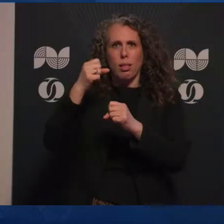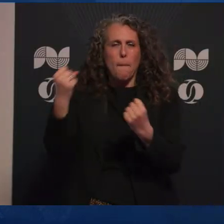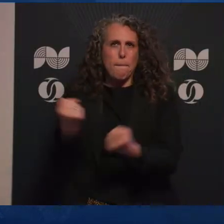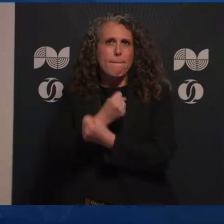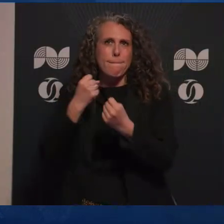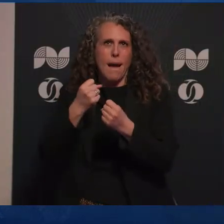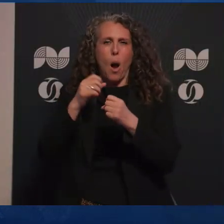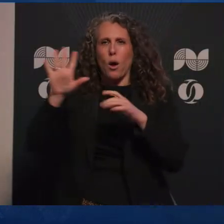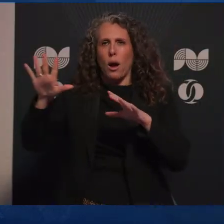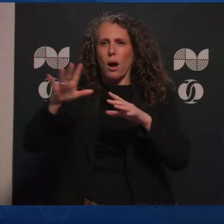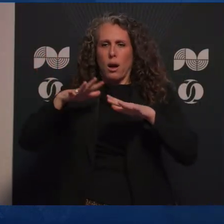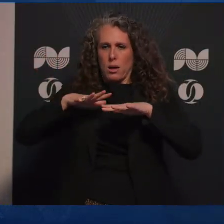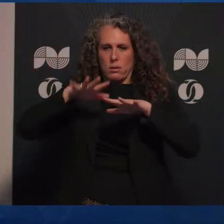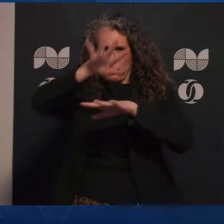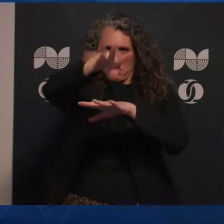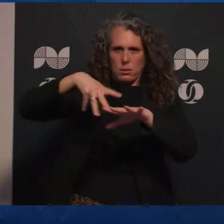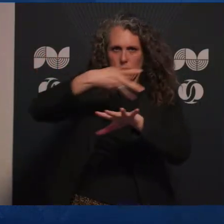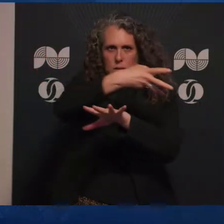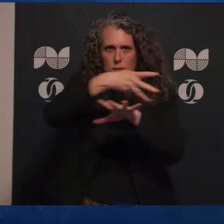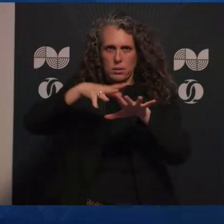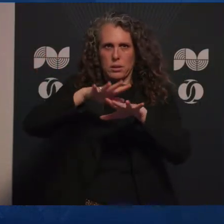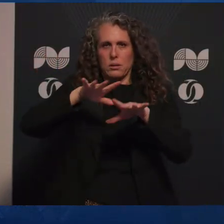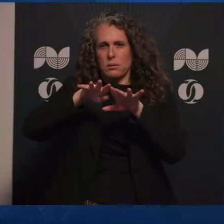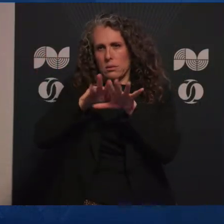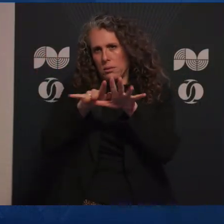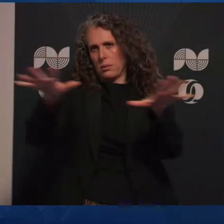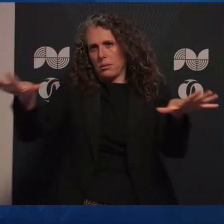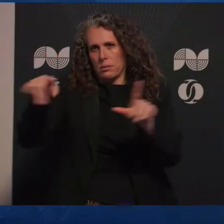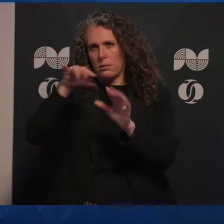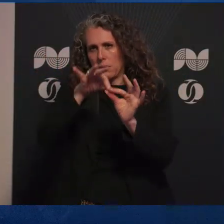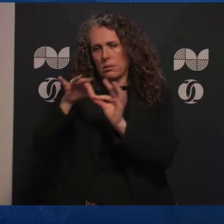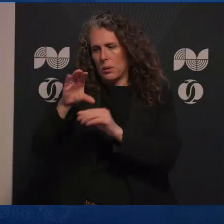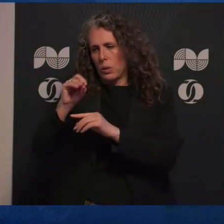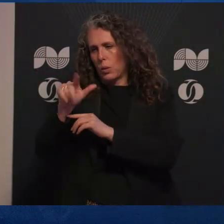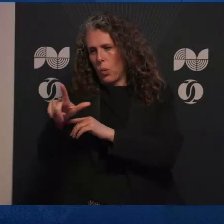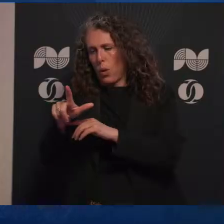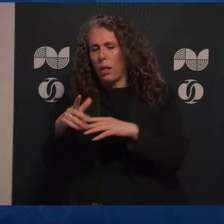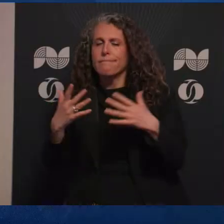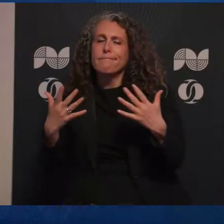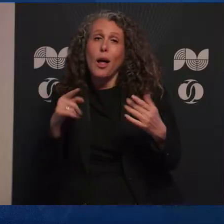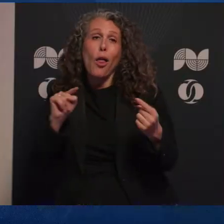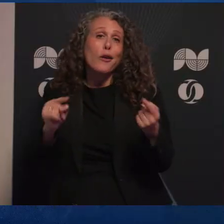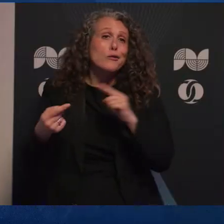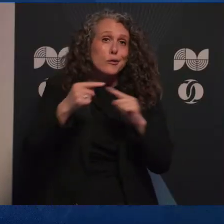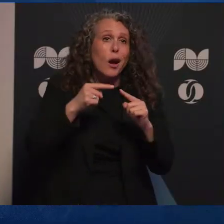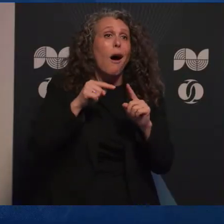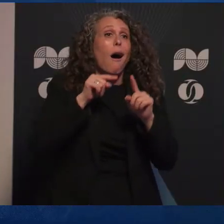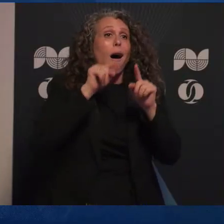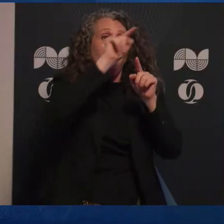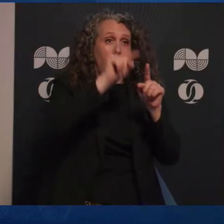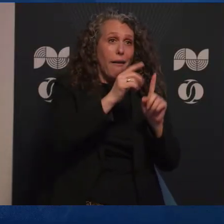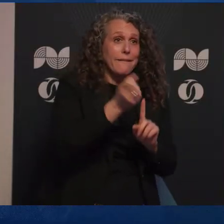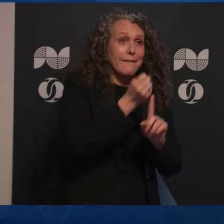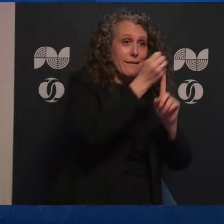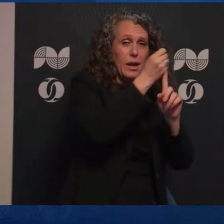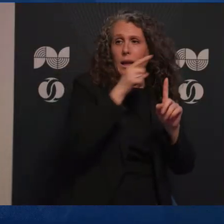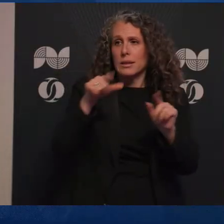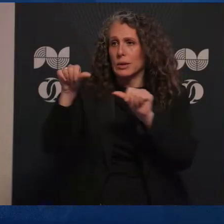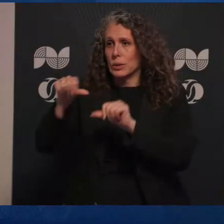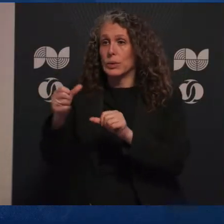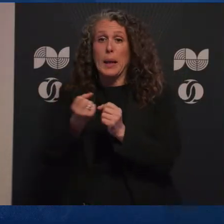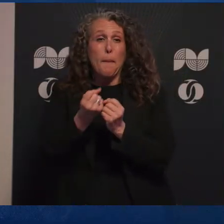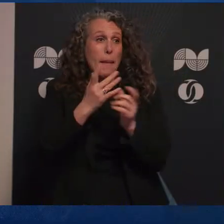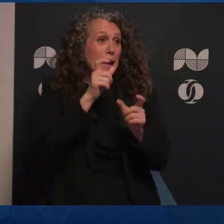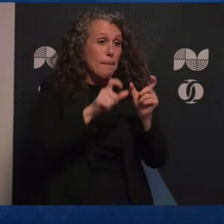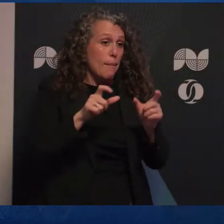the green transition, as you know, Richard, will have both, or has both winners and losers. A lot of workers will be displaced, will lose their jobs.